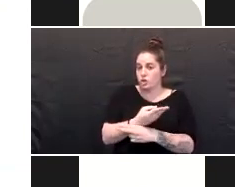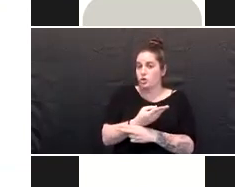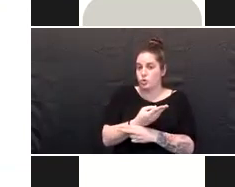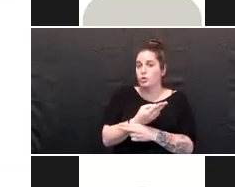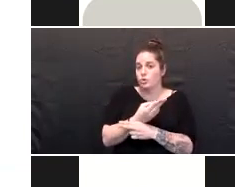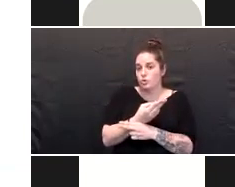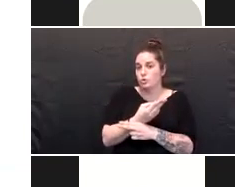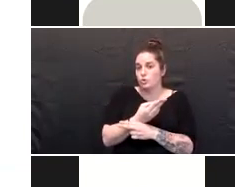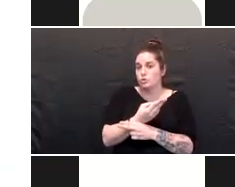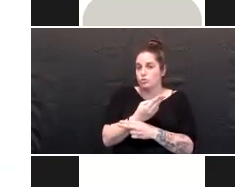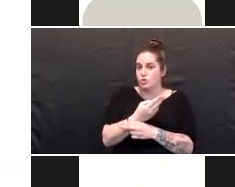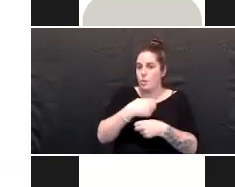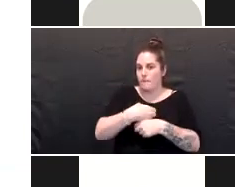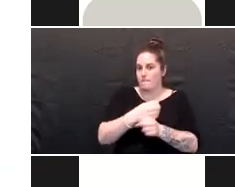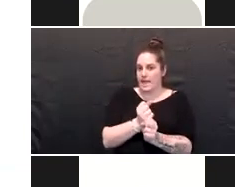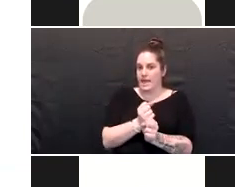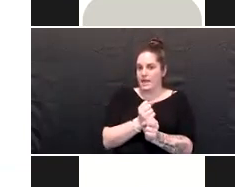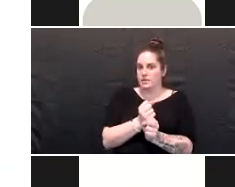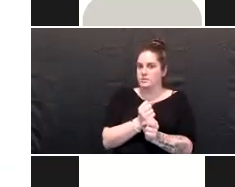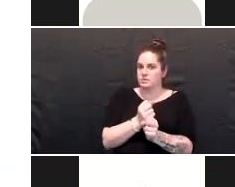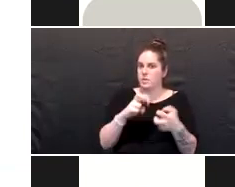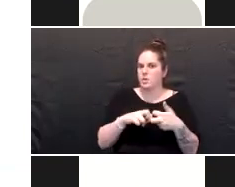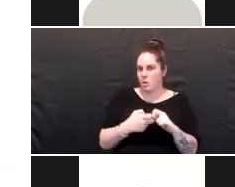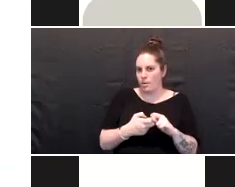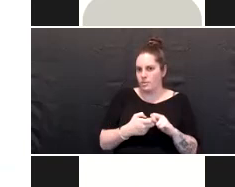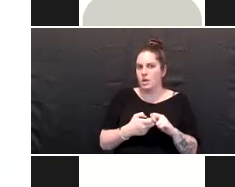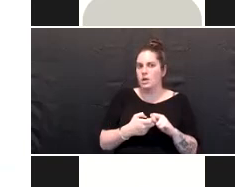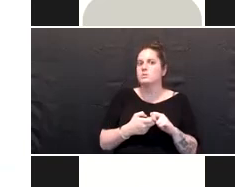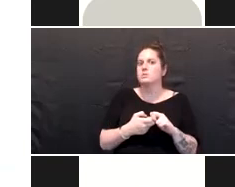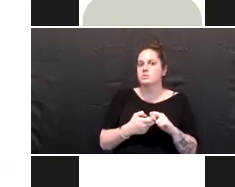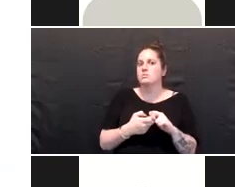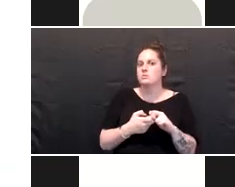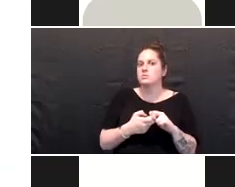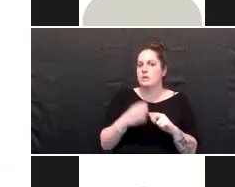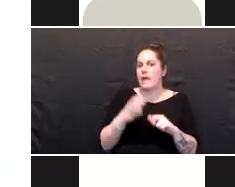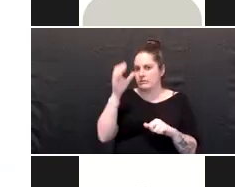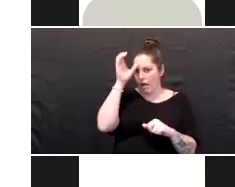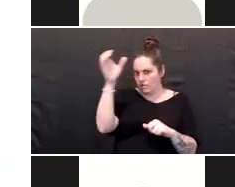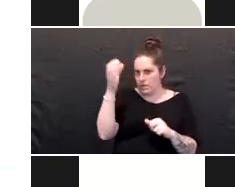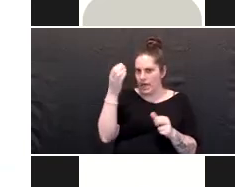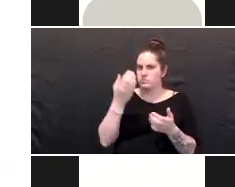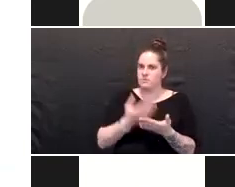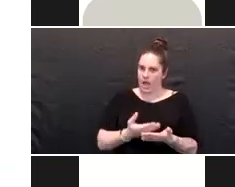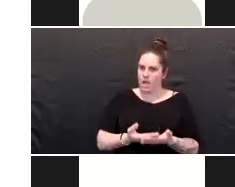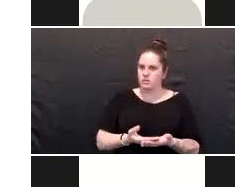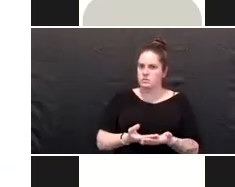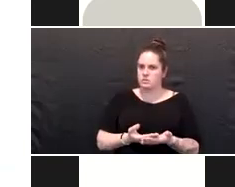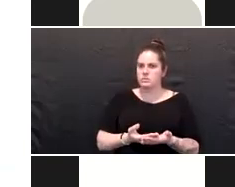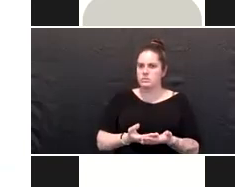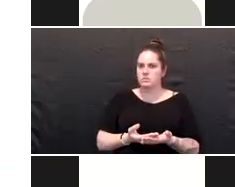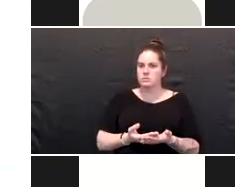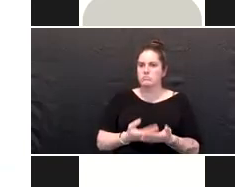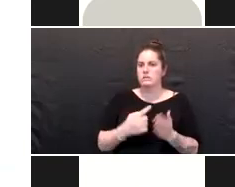to formulate a list of concept facts and